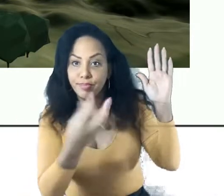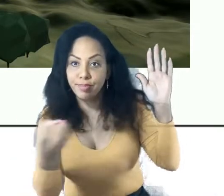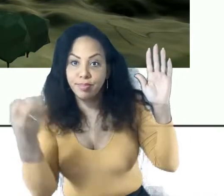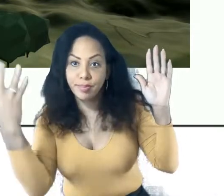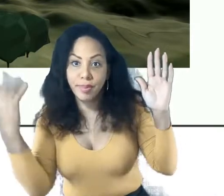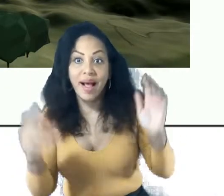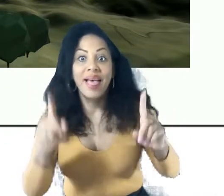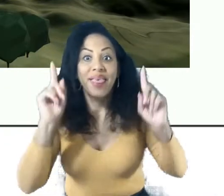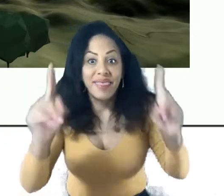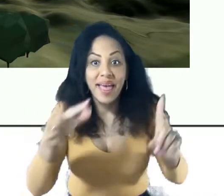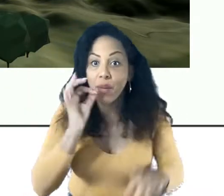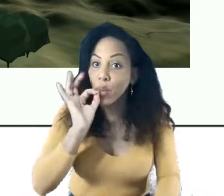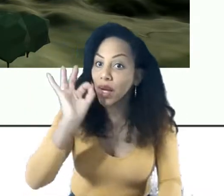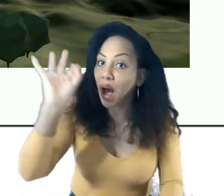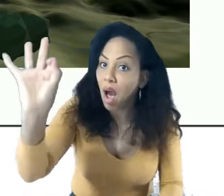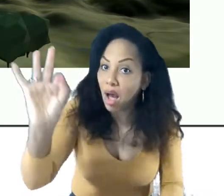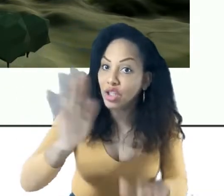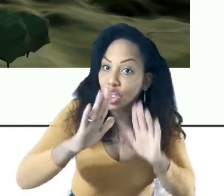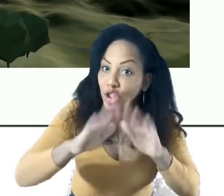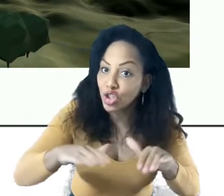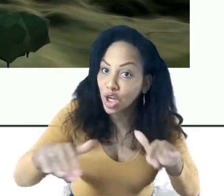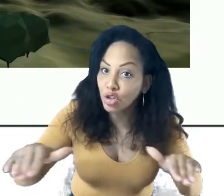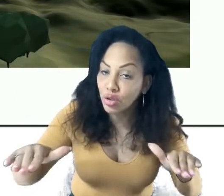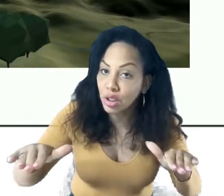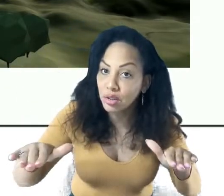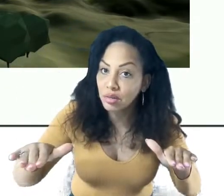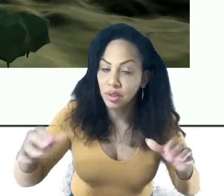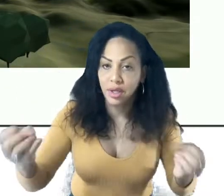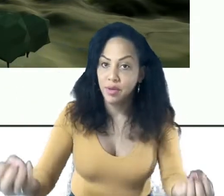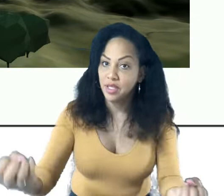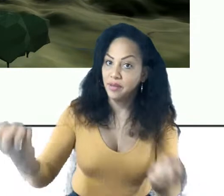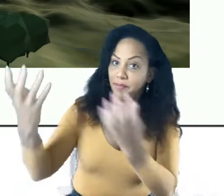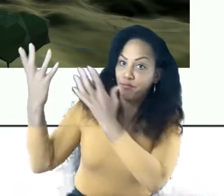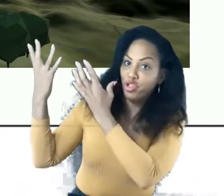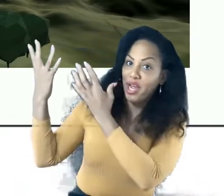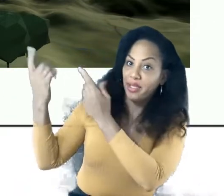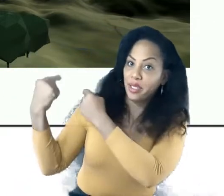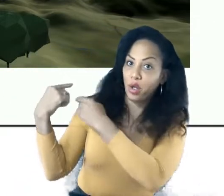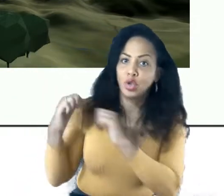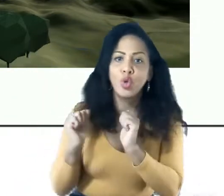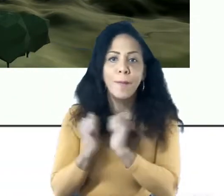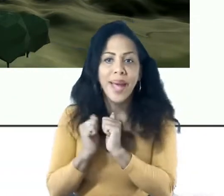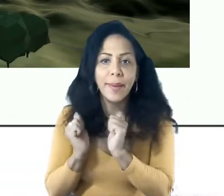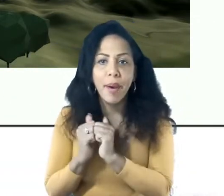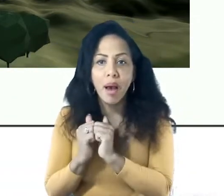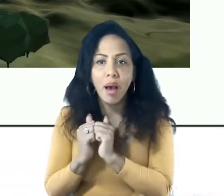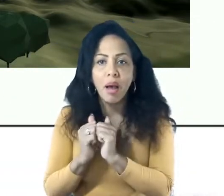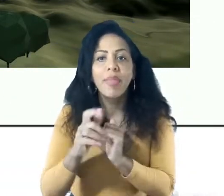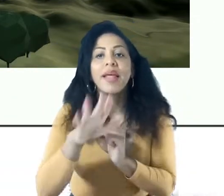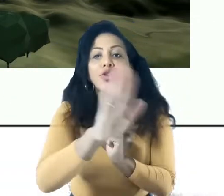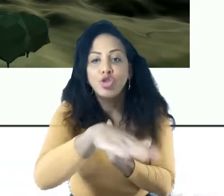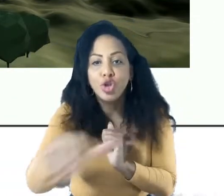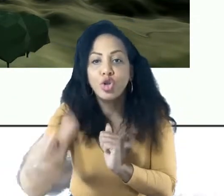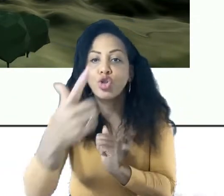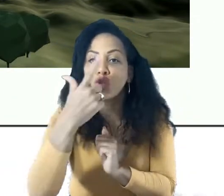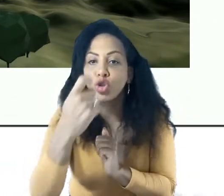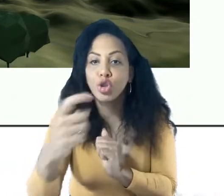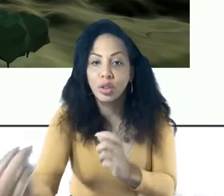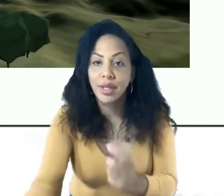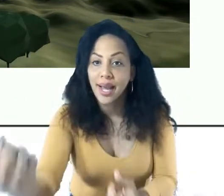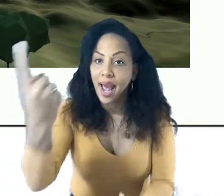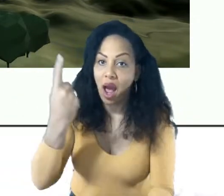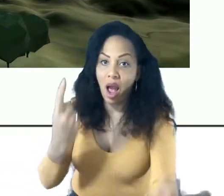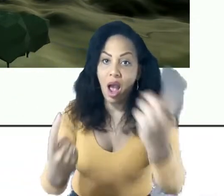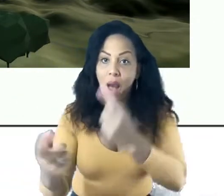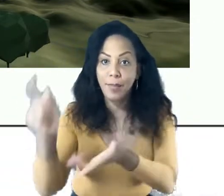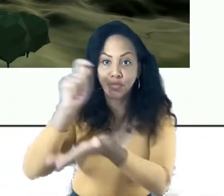things that they were interested in and some of their special people and places on this same map. And then Woody and Luke, the people I've been